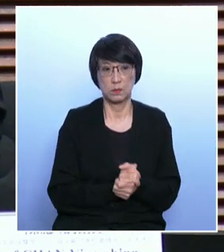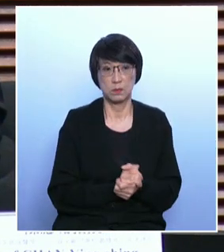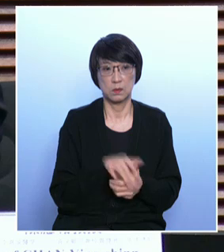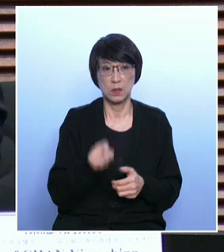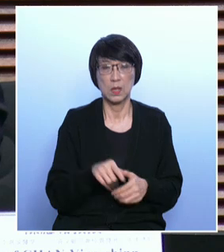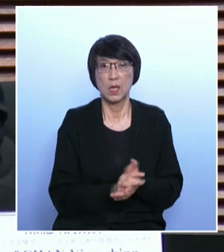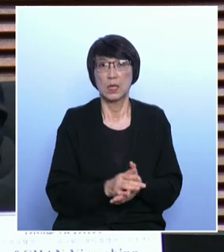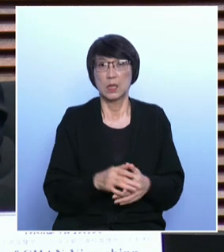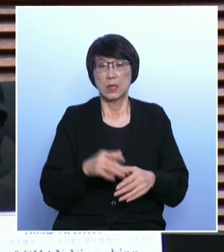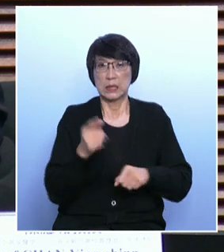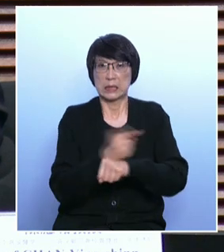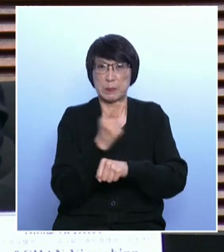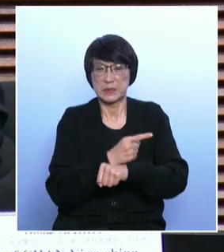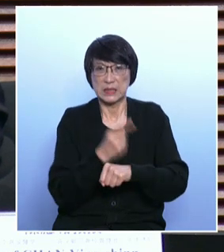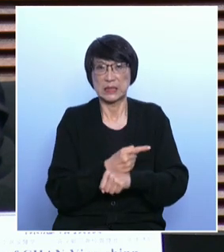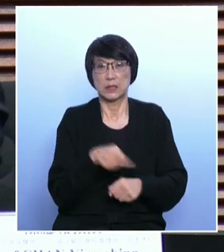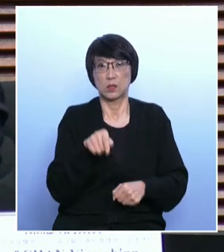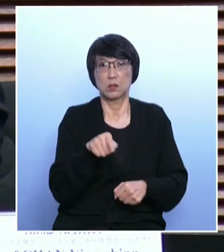for example,